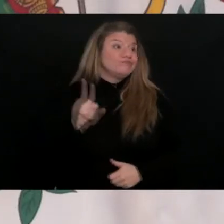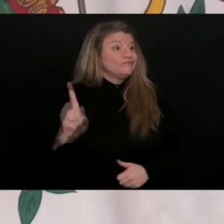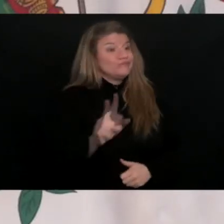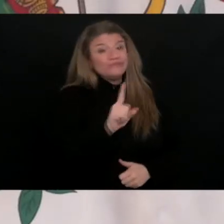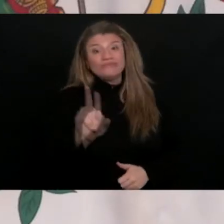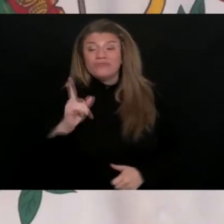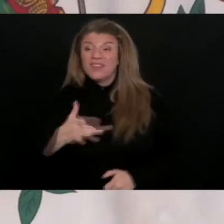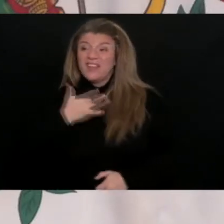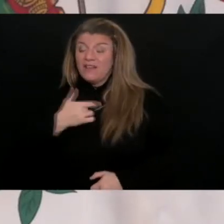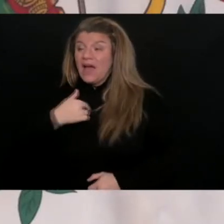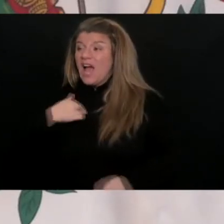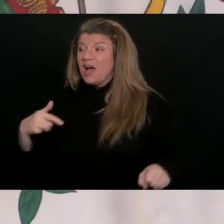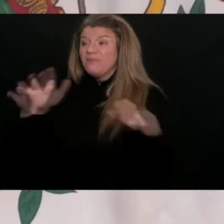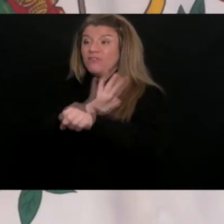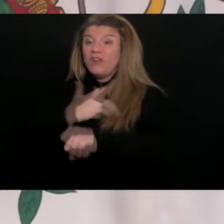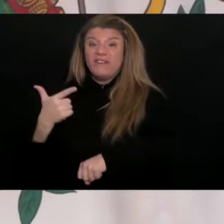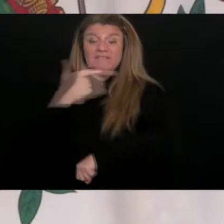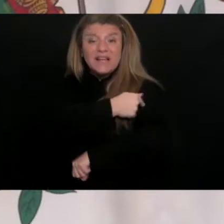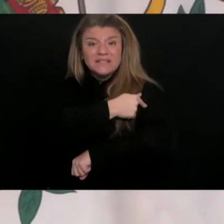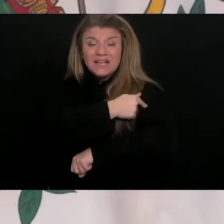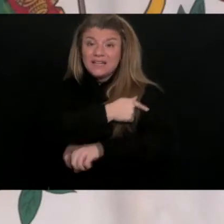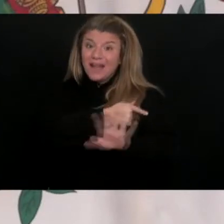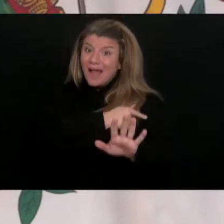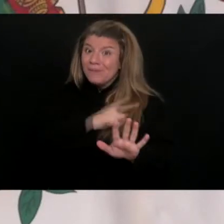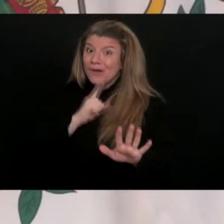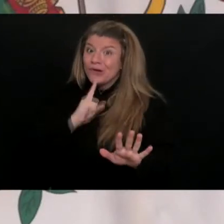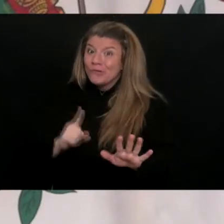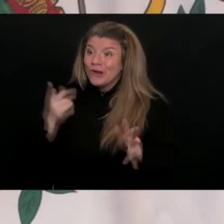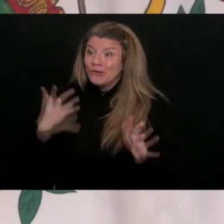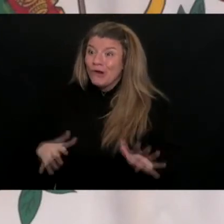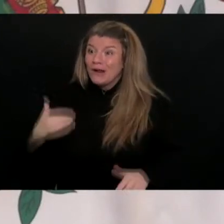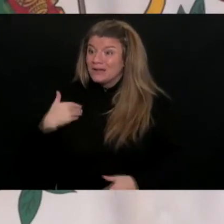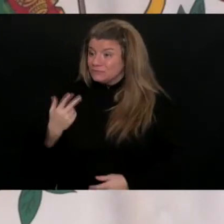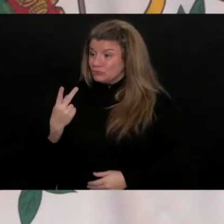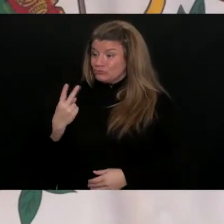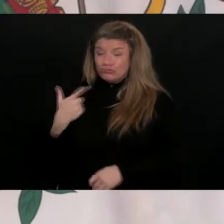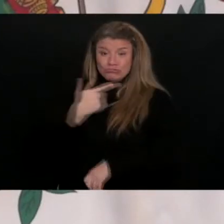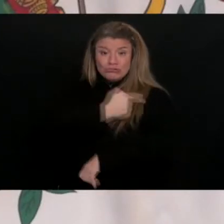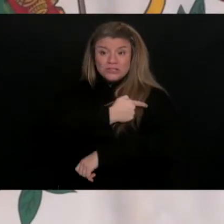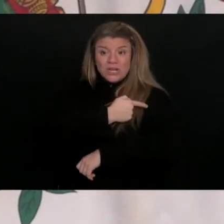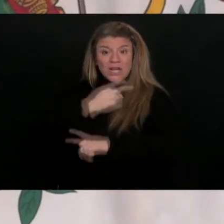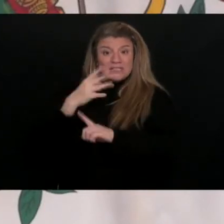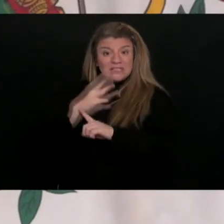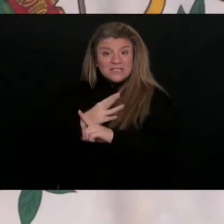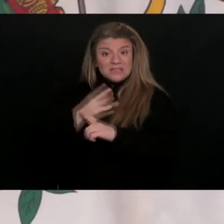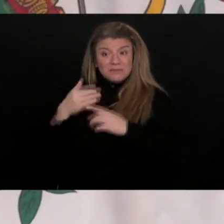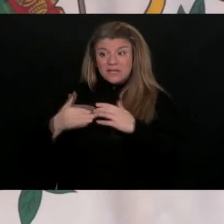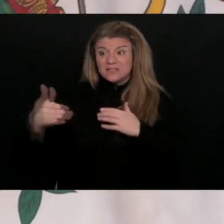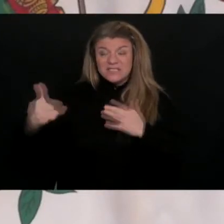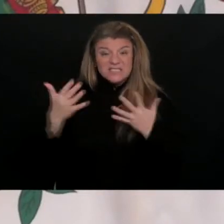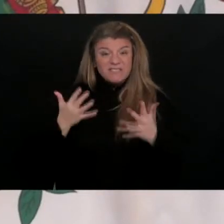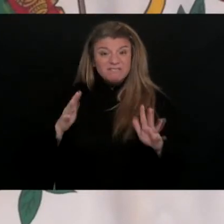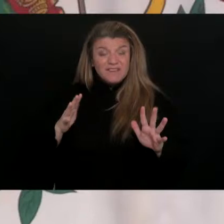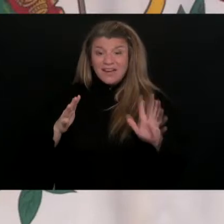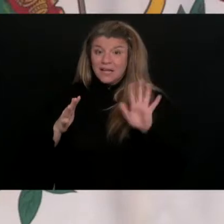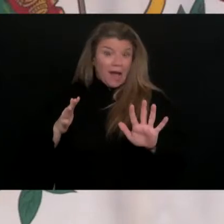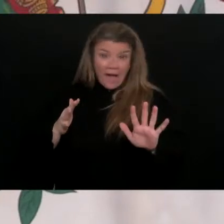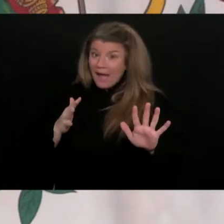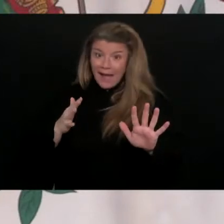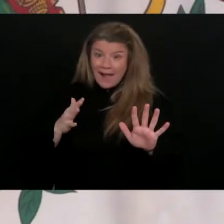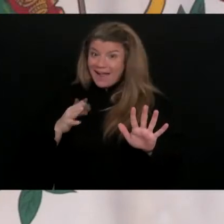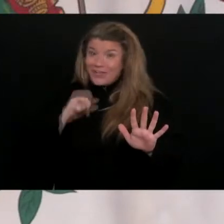fully vaccinated and you're 6 months out from your Pfizer or Moderna last vaccination, you're